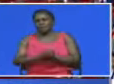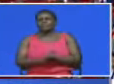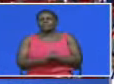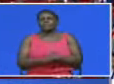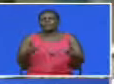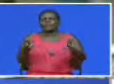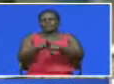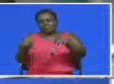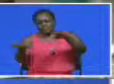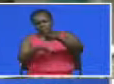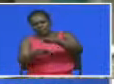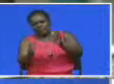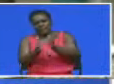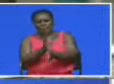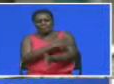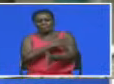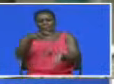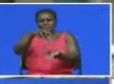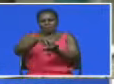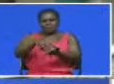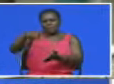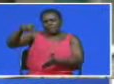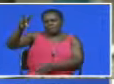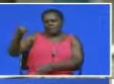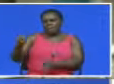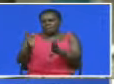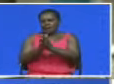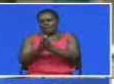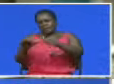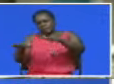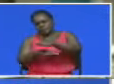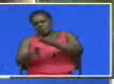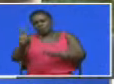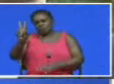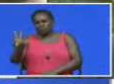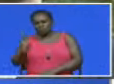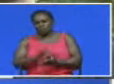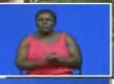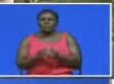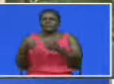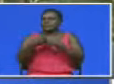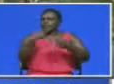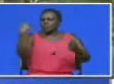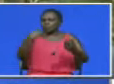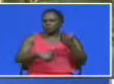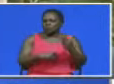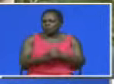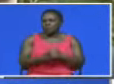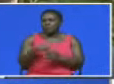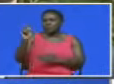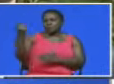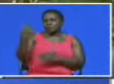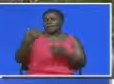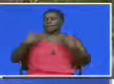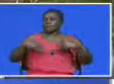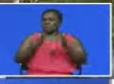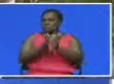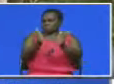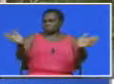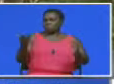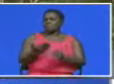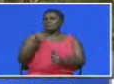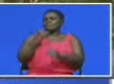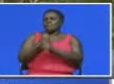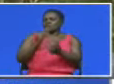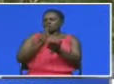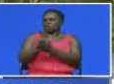their assistants and the powerful post of prime minister and 2 deputies. The challenge is to Kenyans. Make